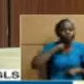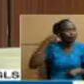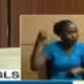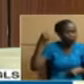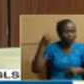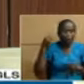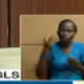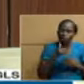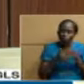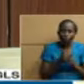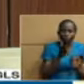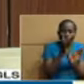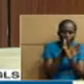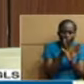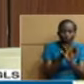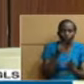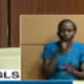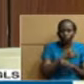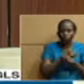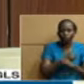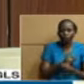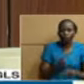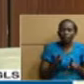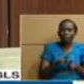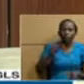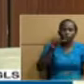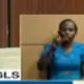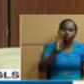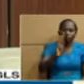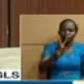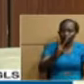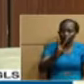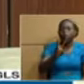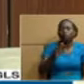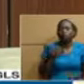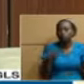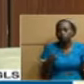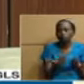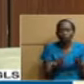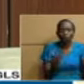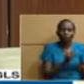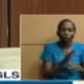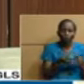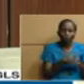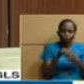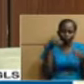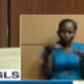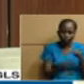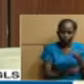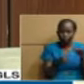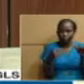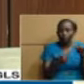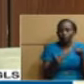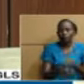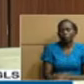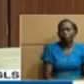is psychosocial support. And then GBV, of course, gender-based violence and violence against children, is also psychosocial support, and which falls under social